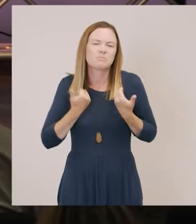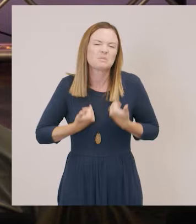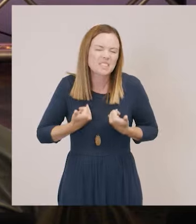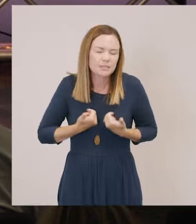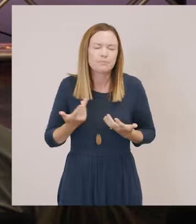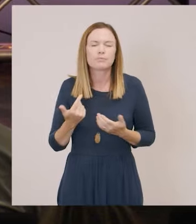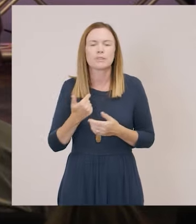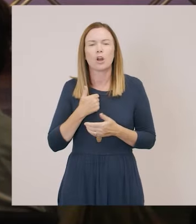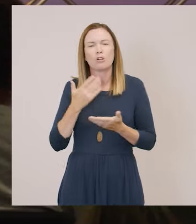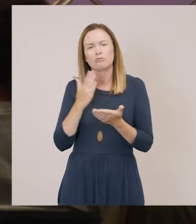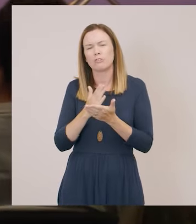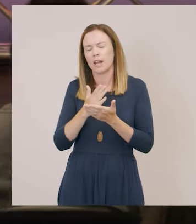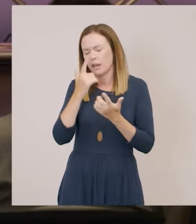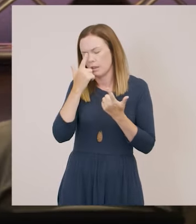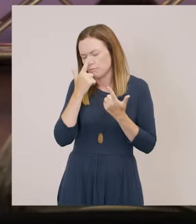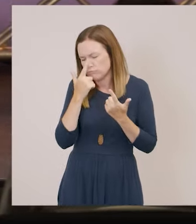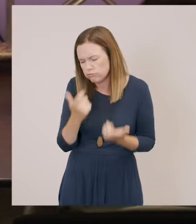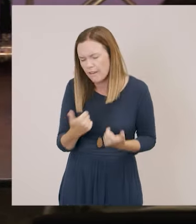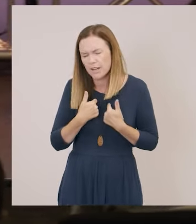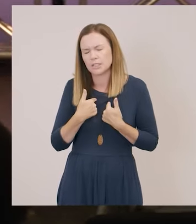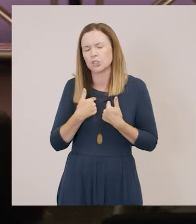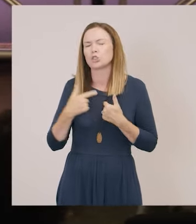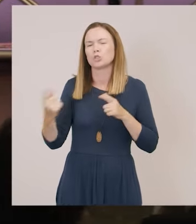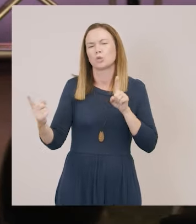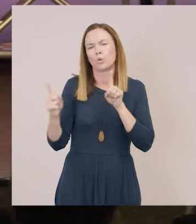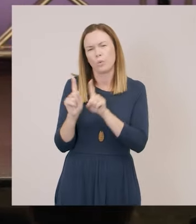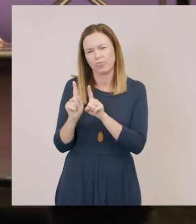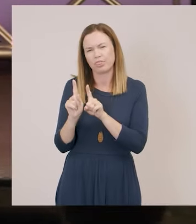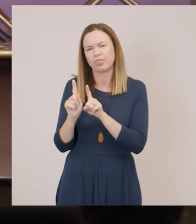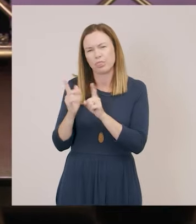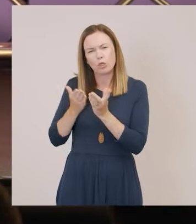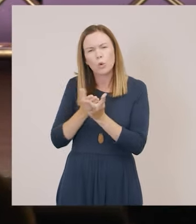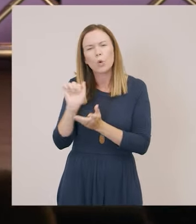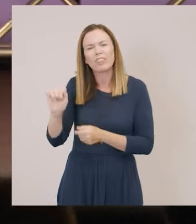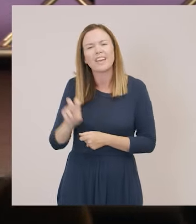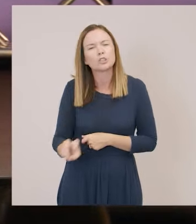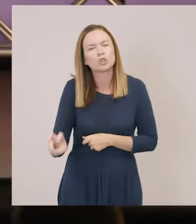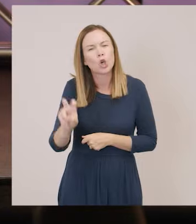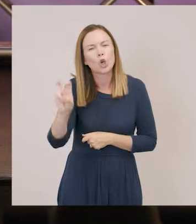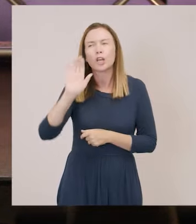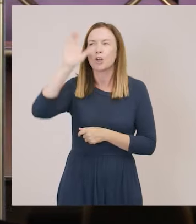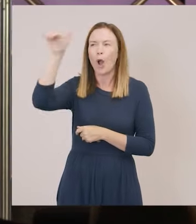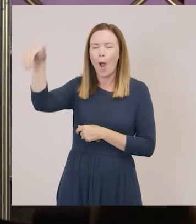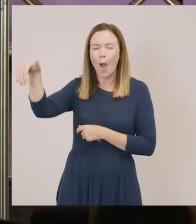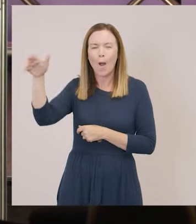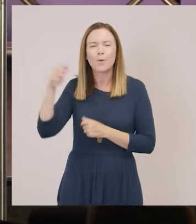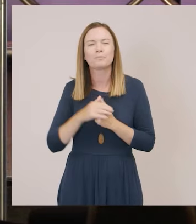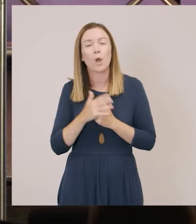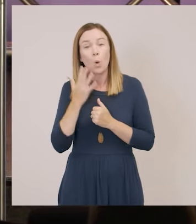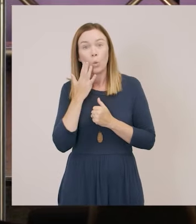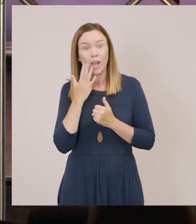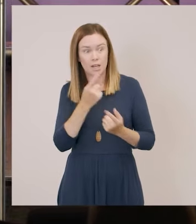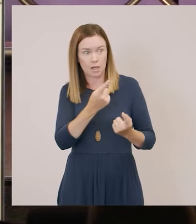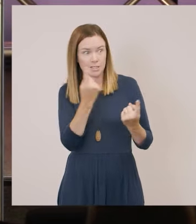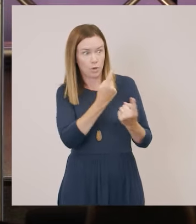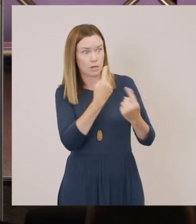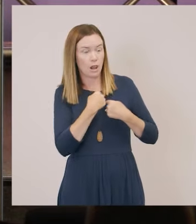to walk people home. And you know, when you're given a terminal diagnosis, things come into sharp